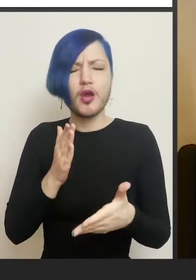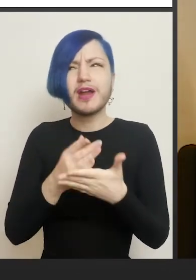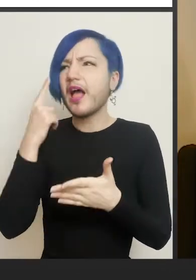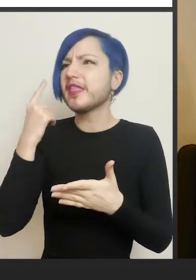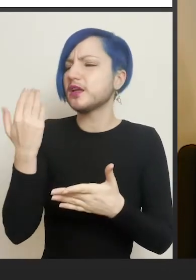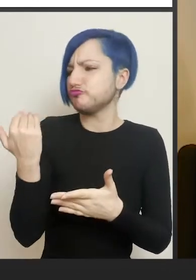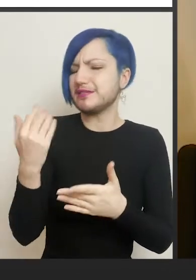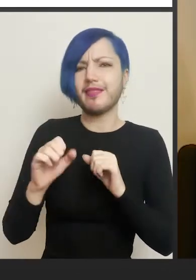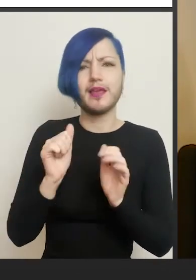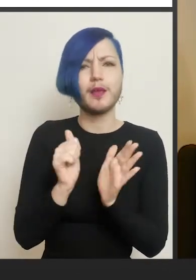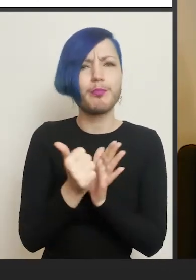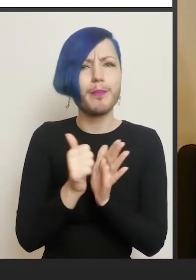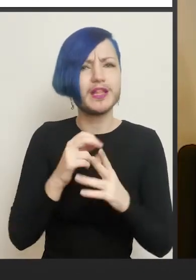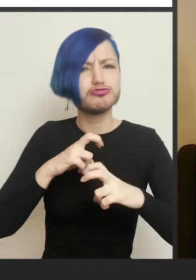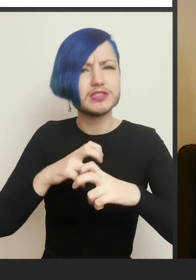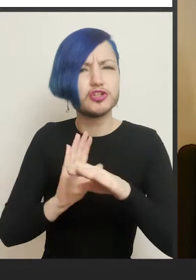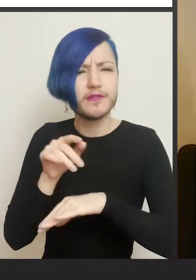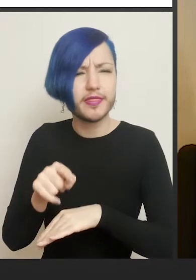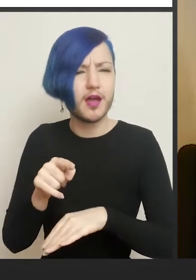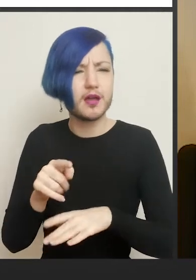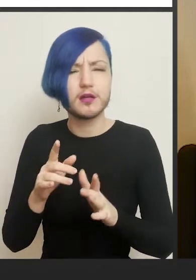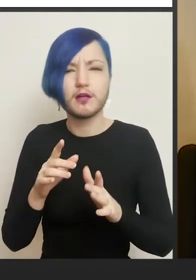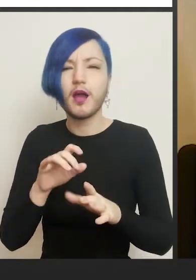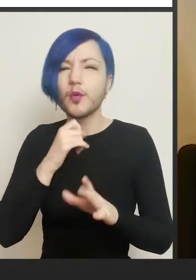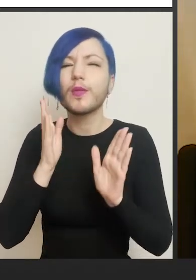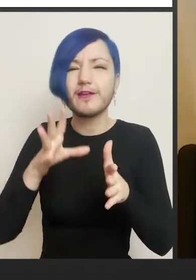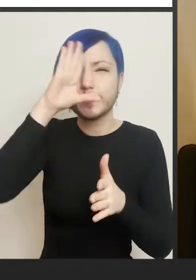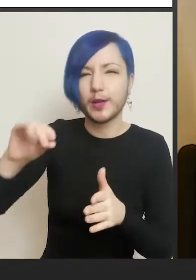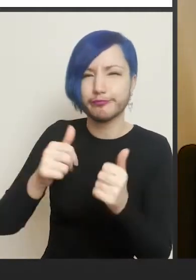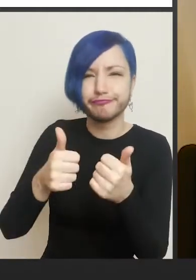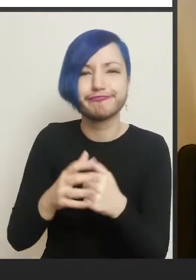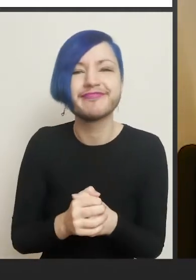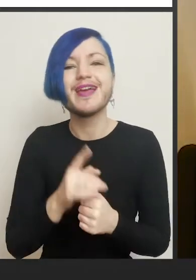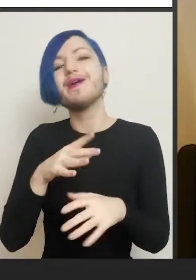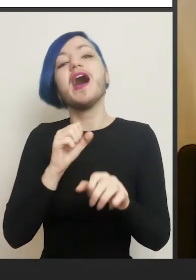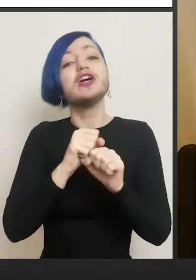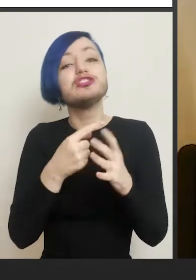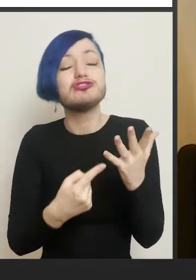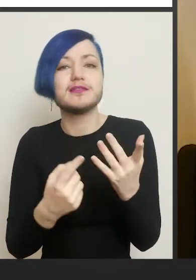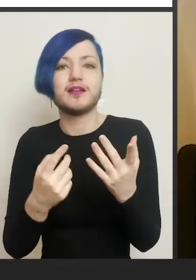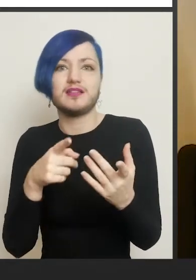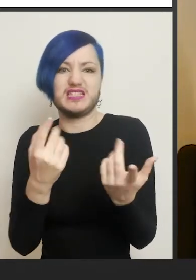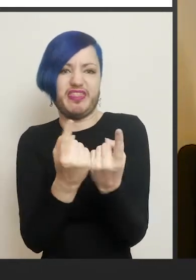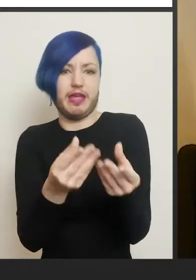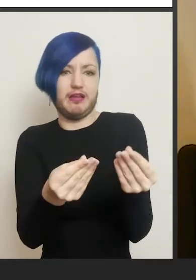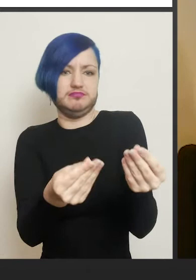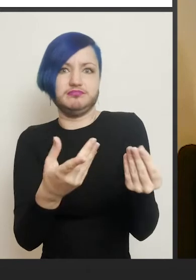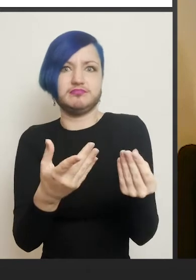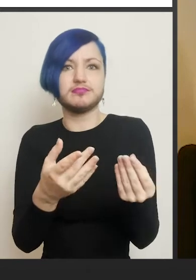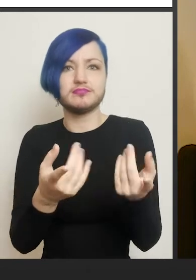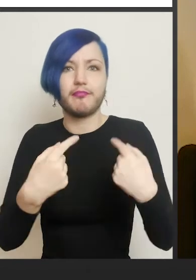actually, I think some research just came out recently about this. I'll have to hook you up with that. So gender is something that kind of eludes